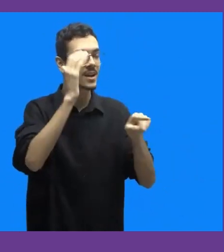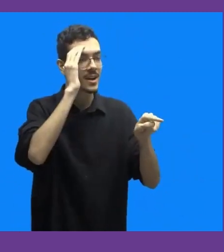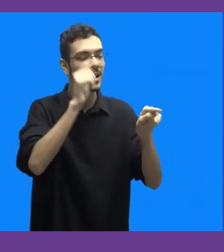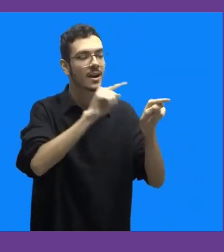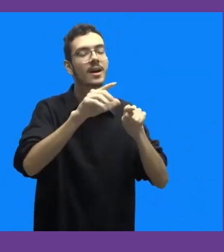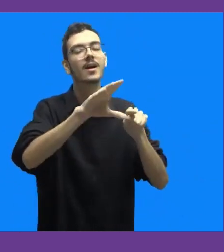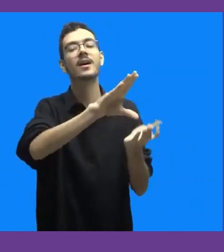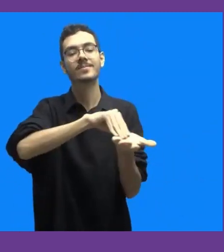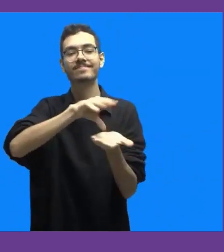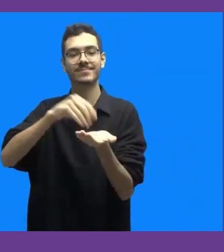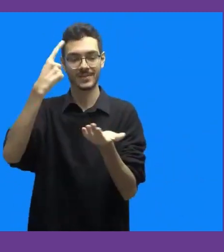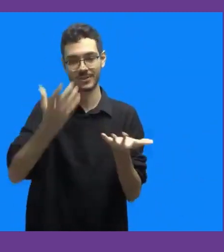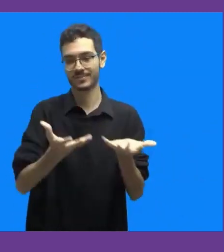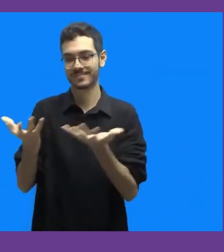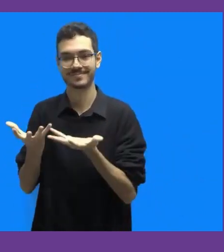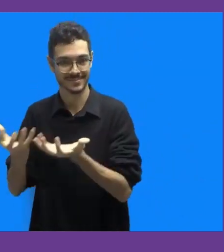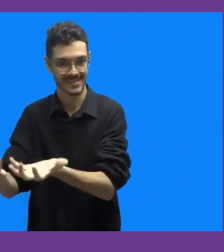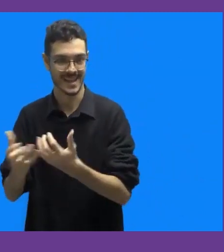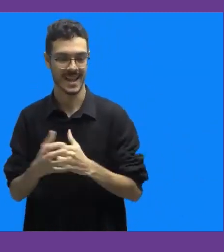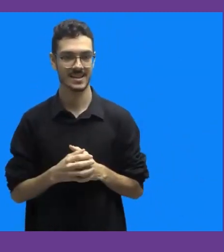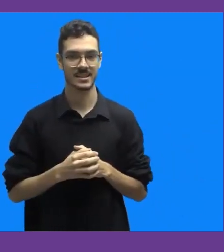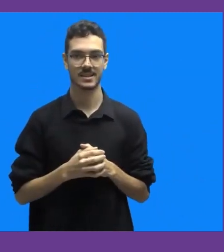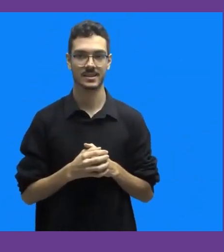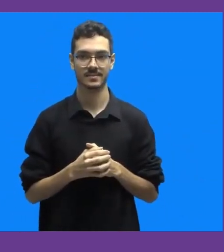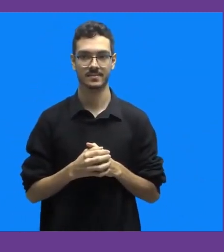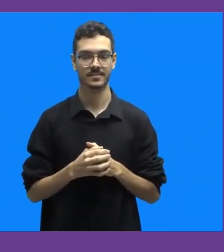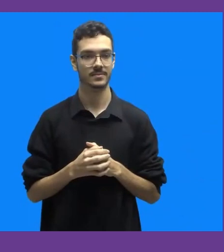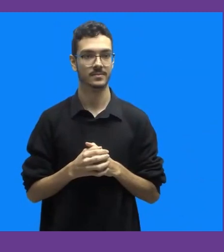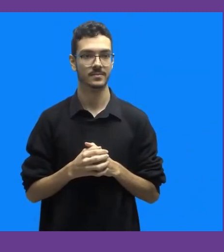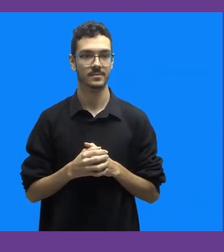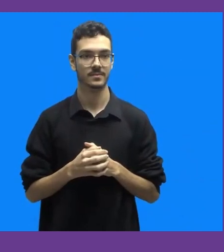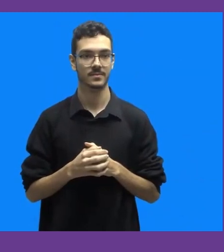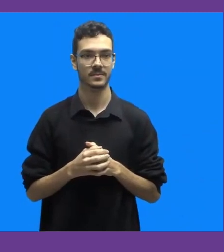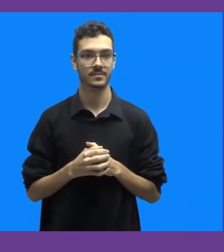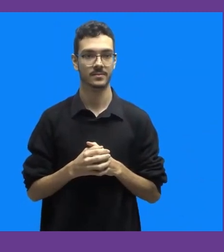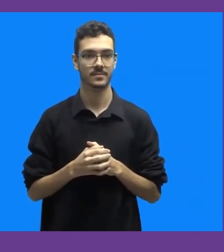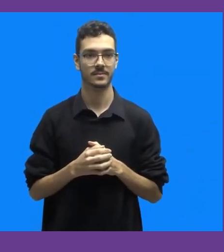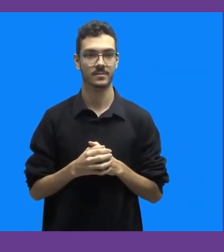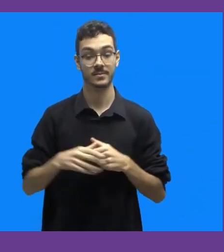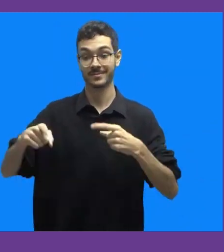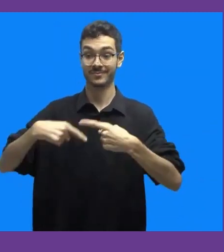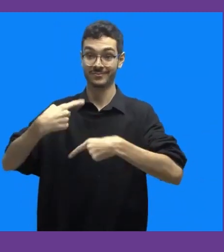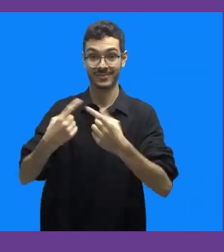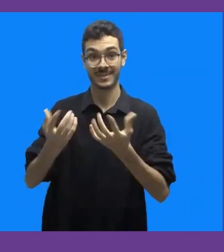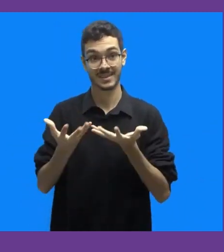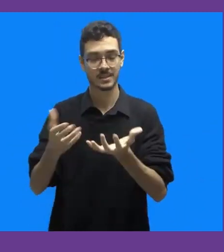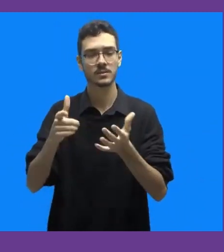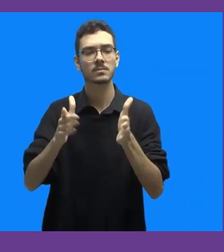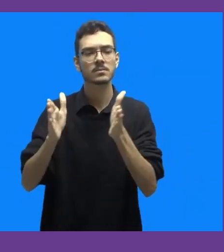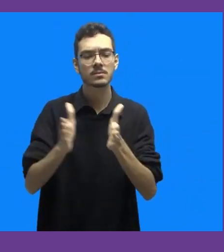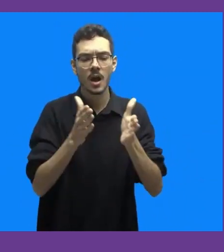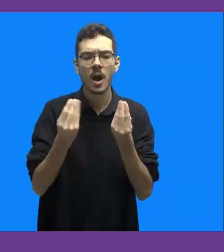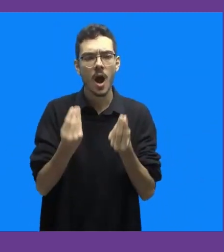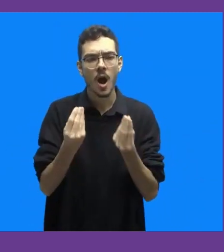of like planning new action, and these discussions